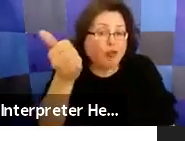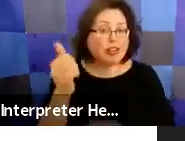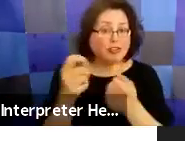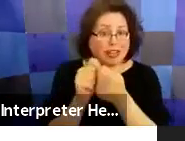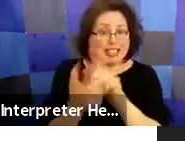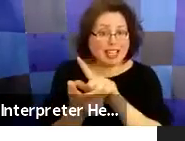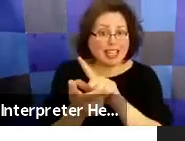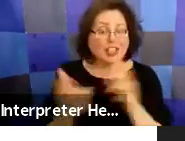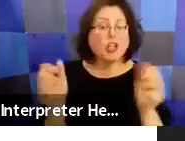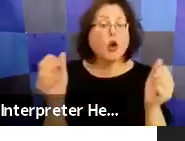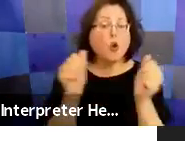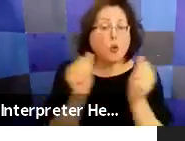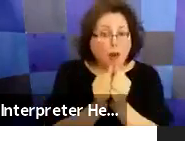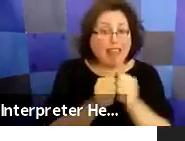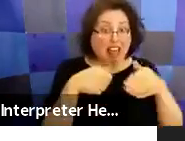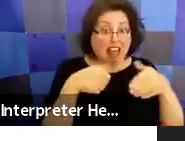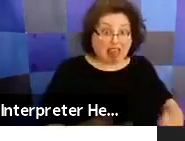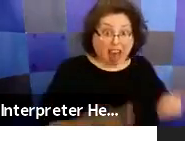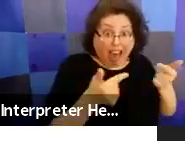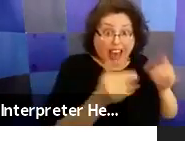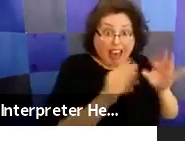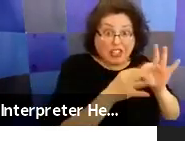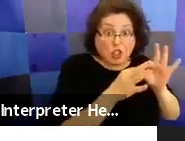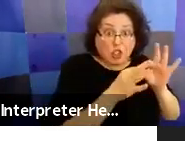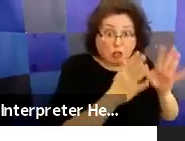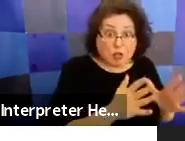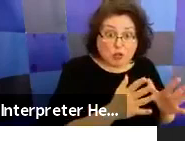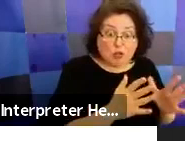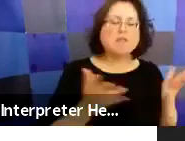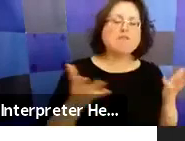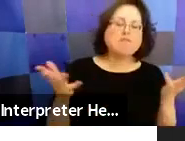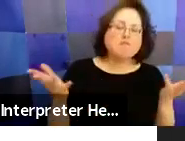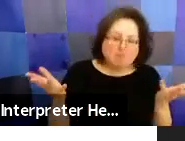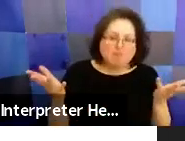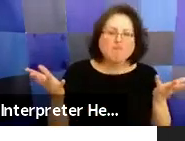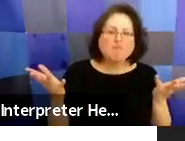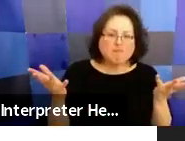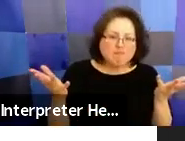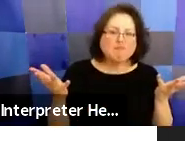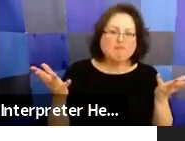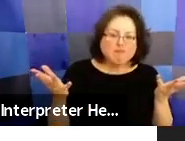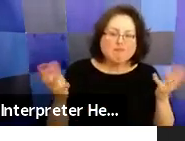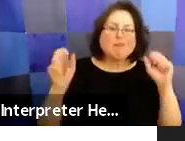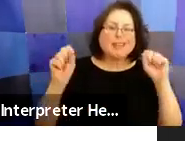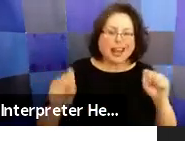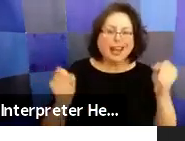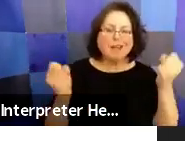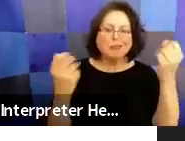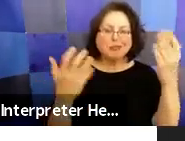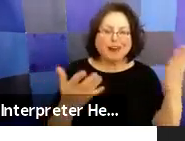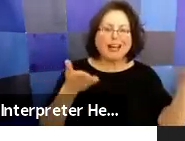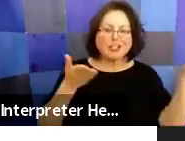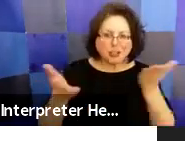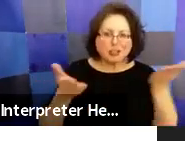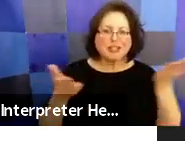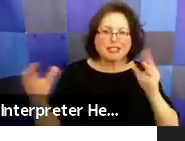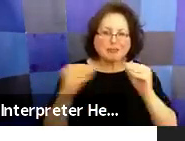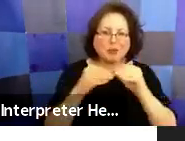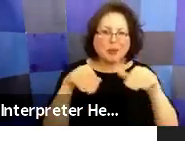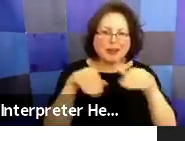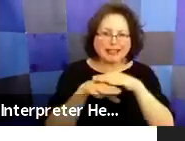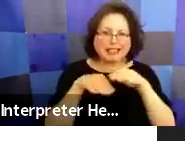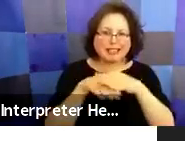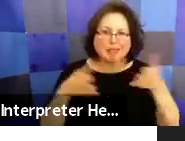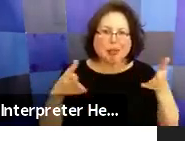with in-person interpreters, then you're going to be able to provide services in a more accessible